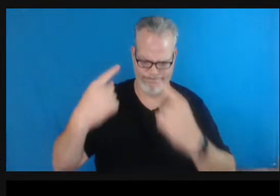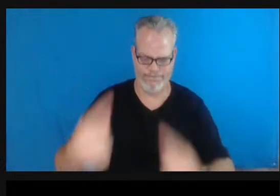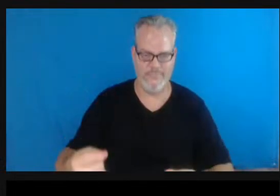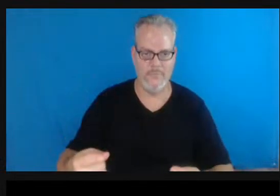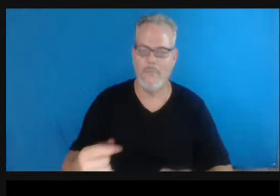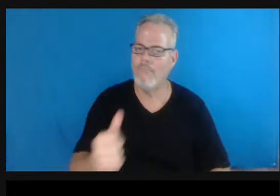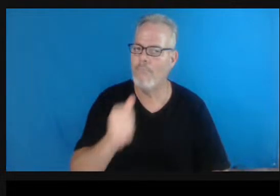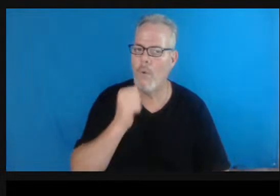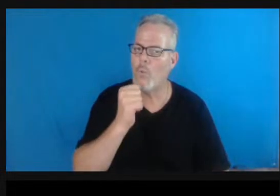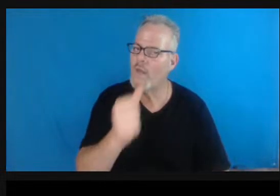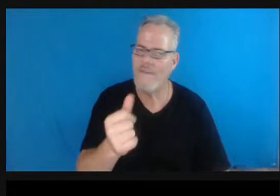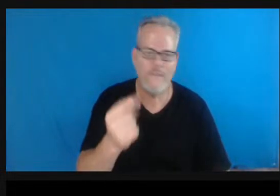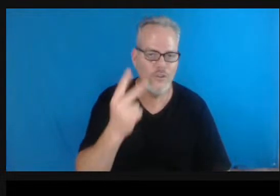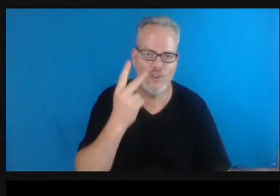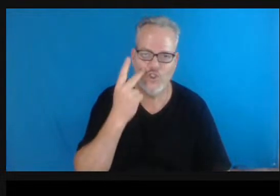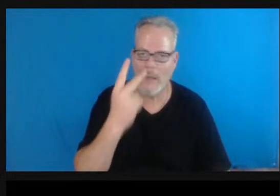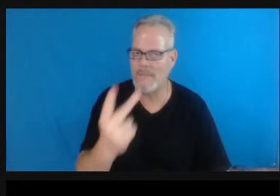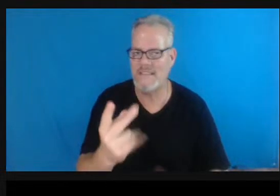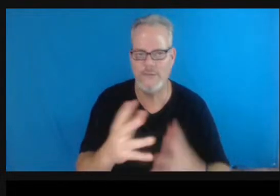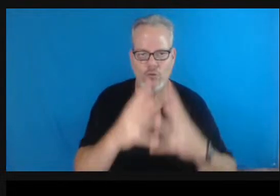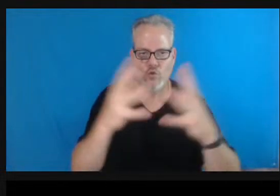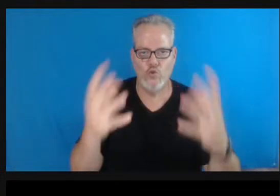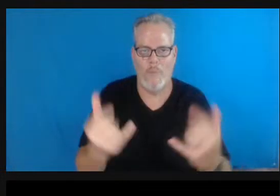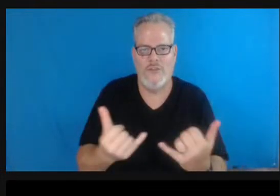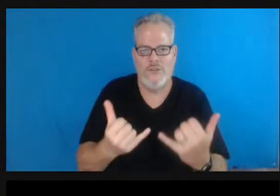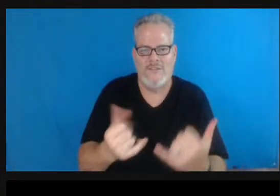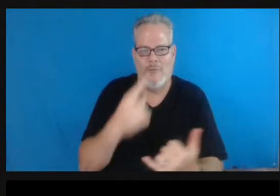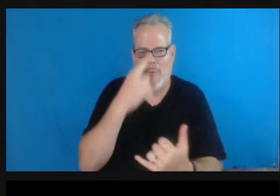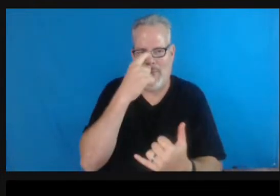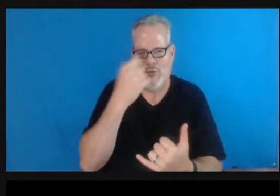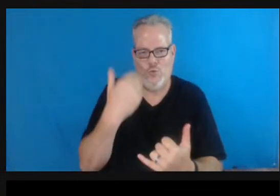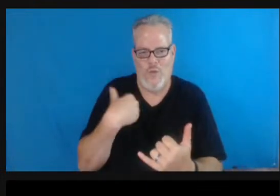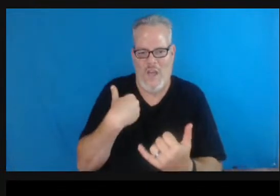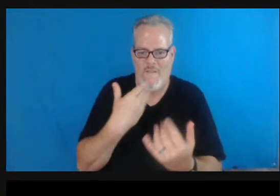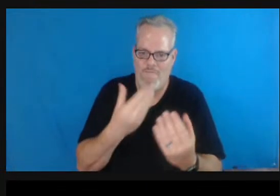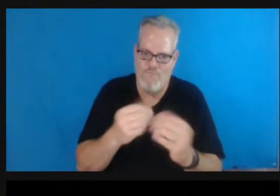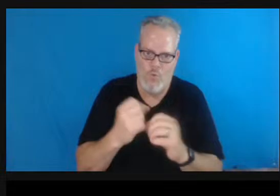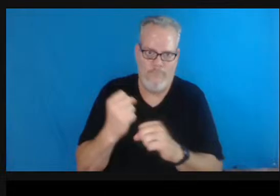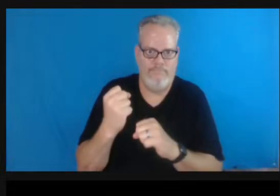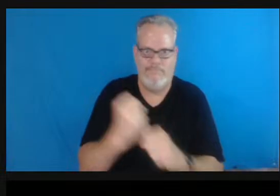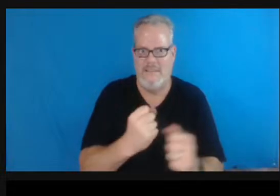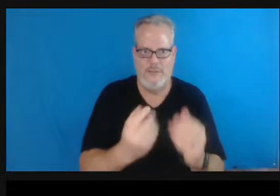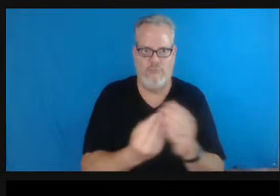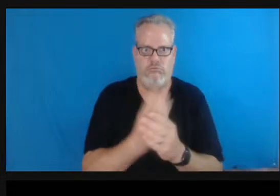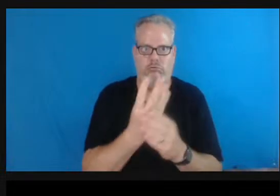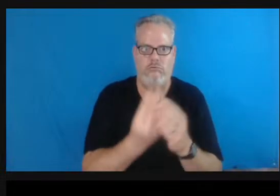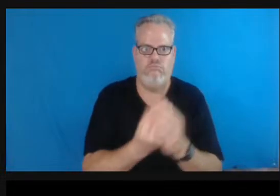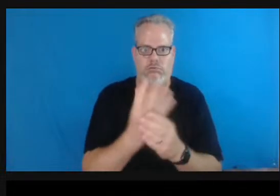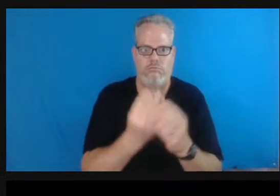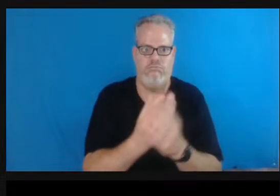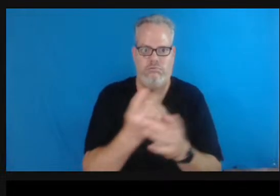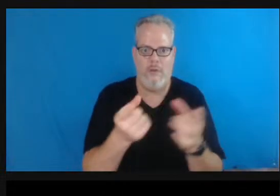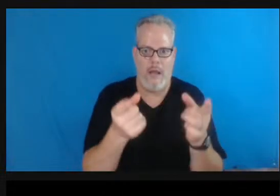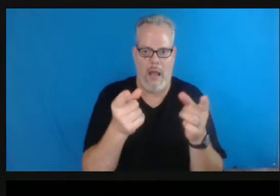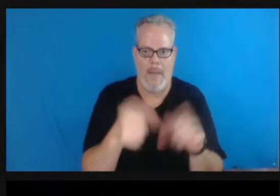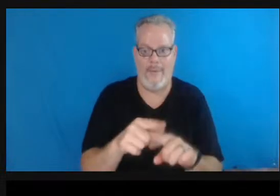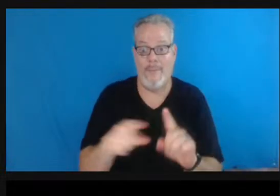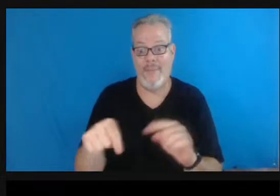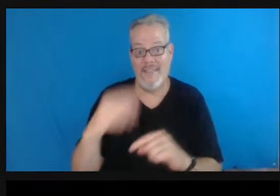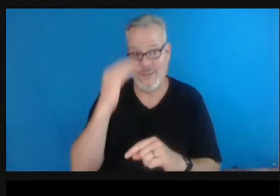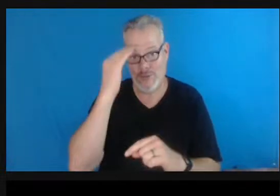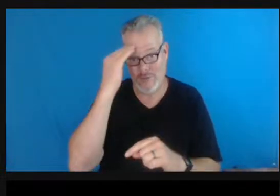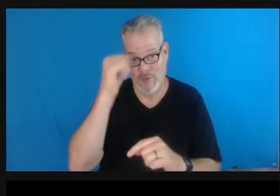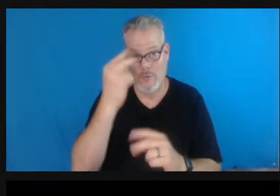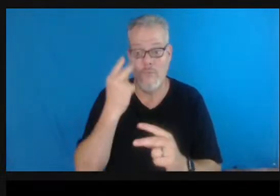so much now because we have this much larger signal dominating everything going on here. But this reminds me a little bit of a deflation